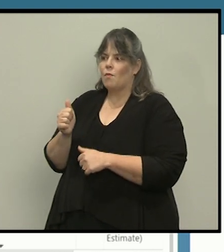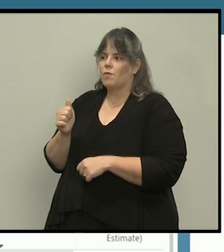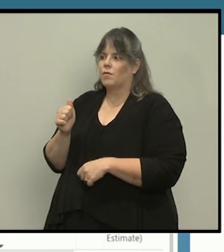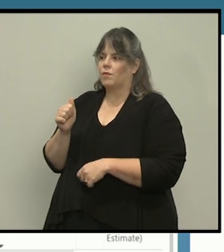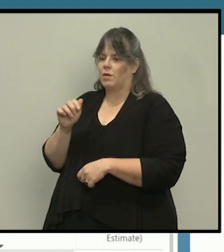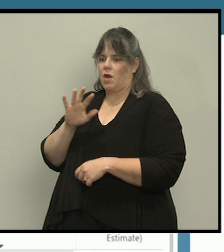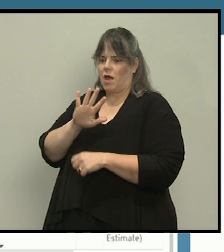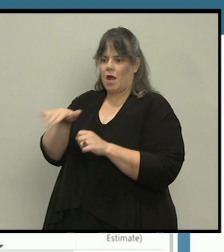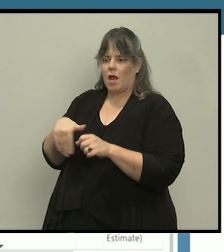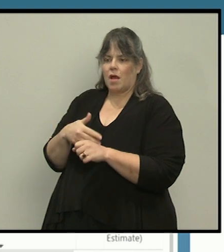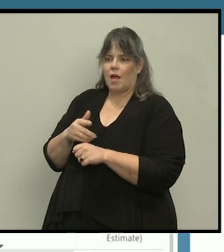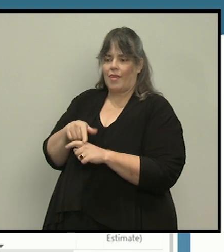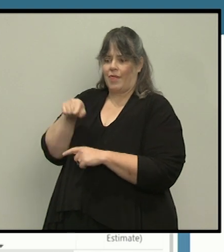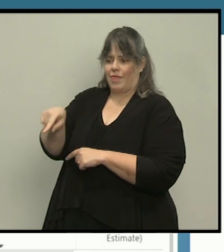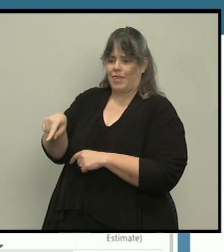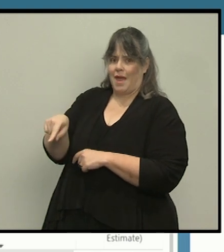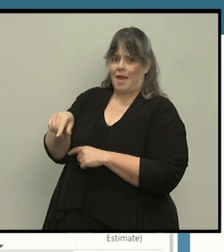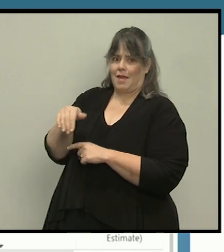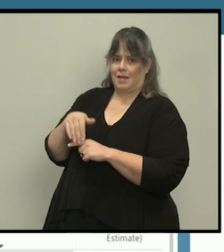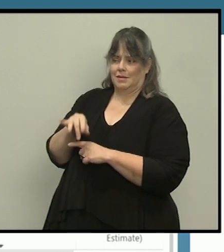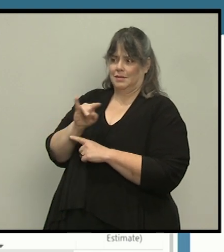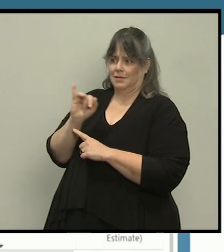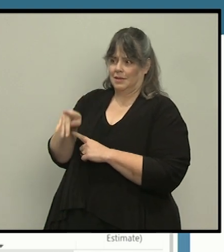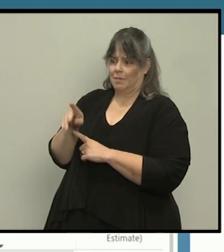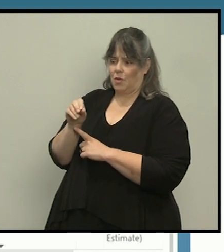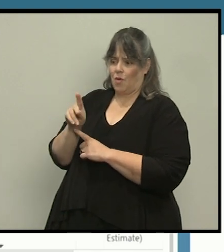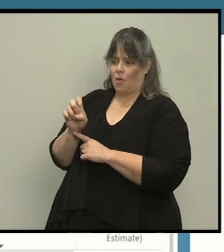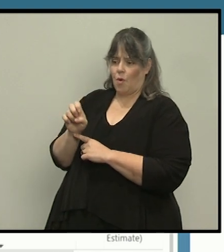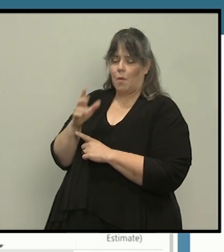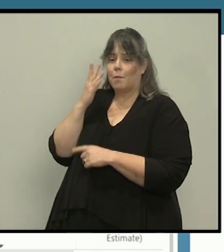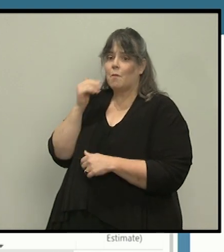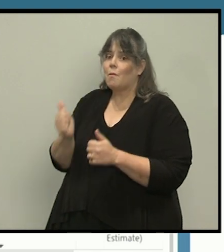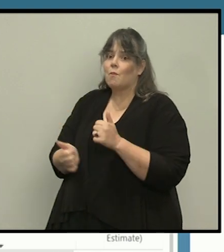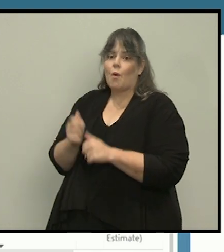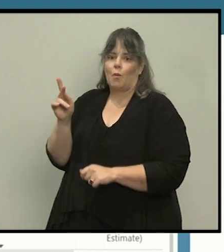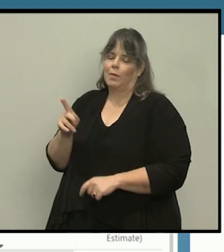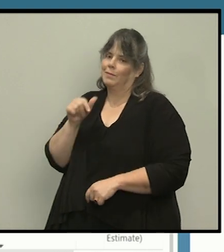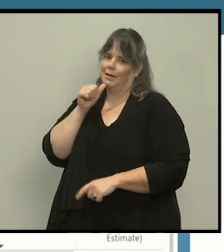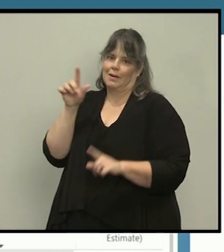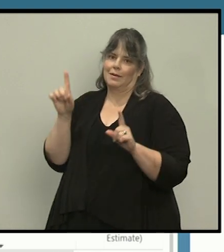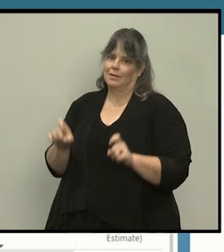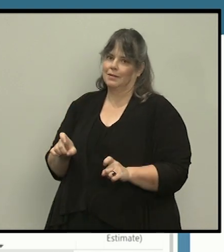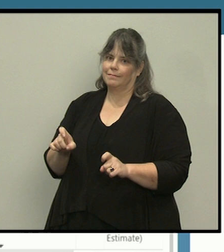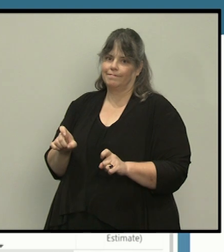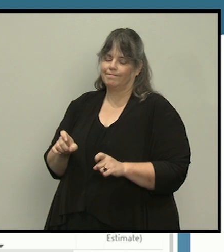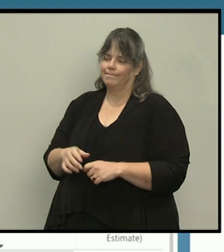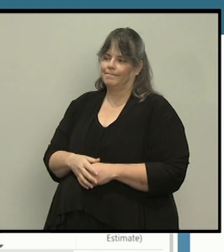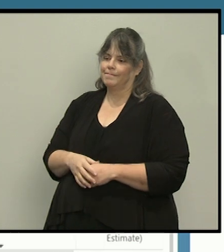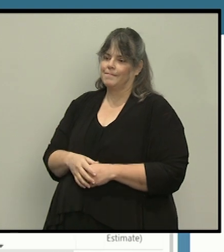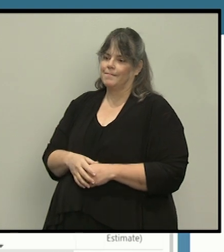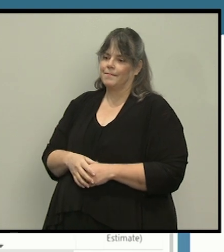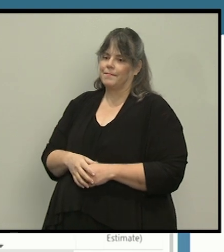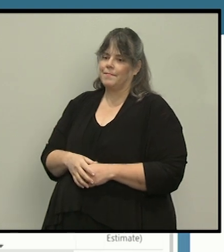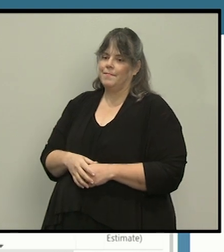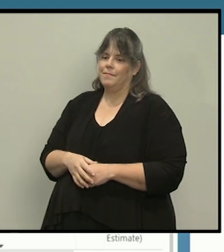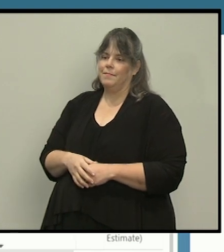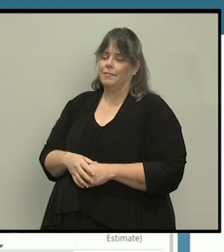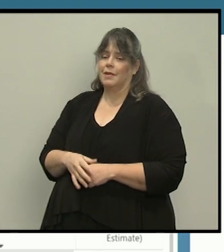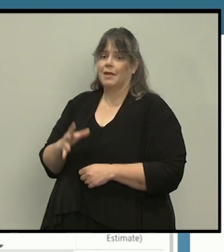cases in the zip codes because most people have not been tested.